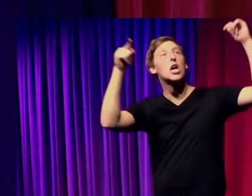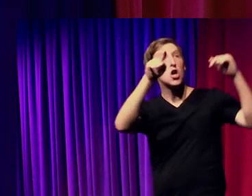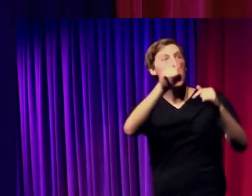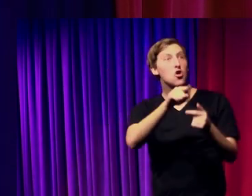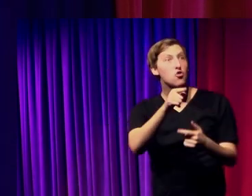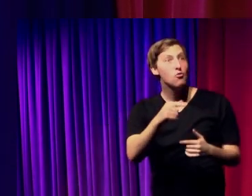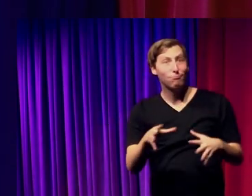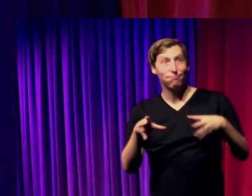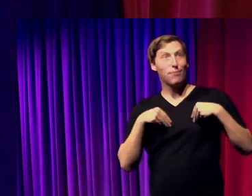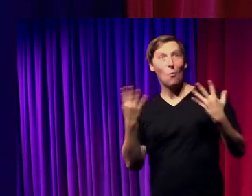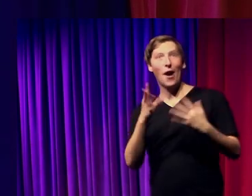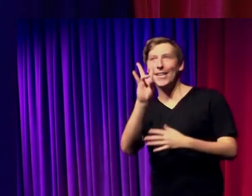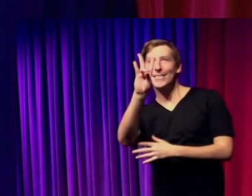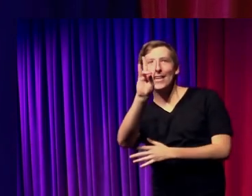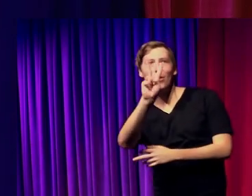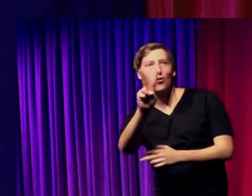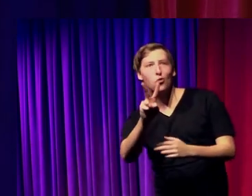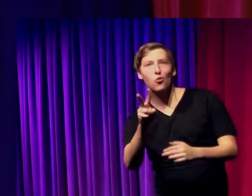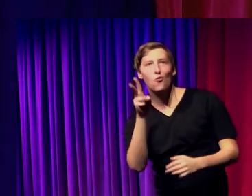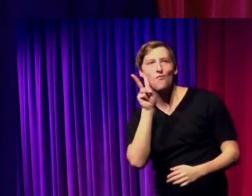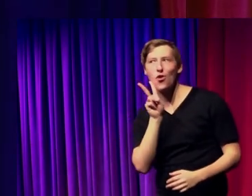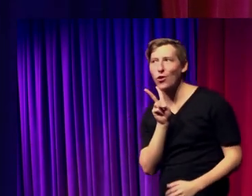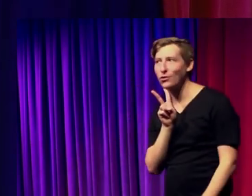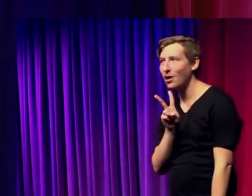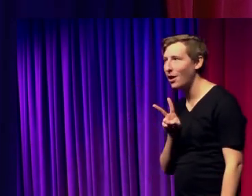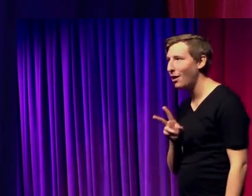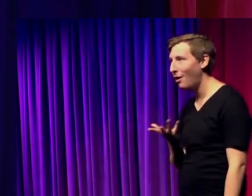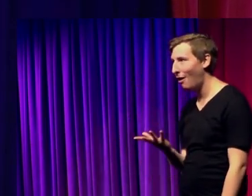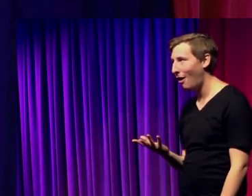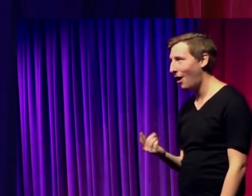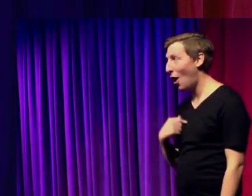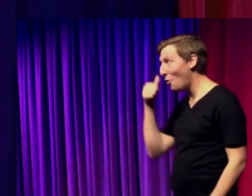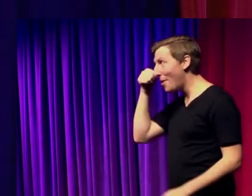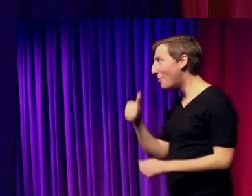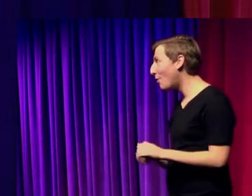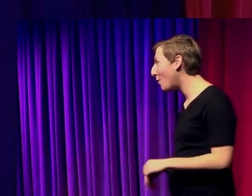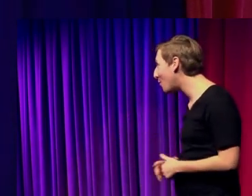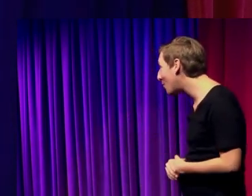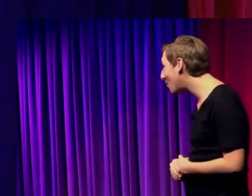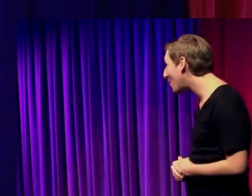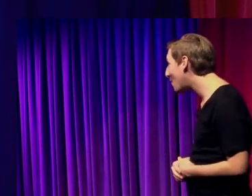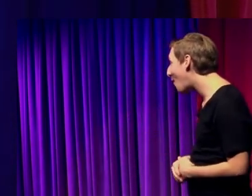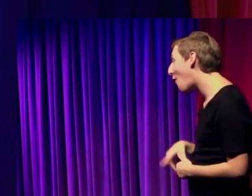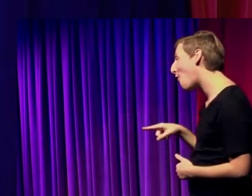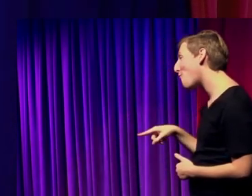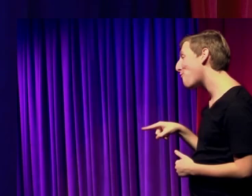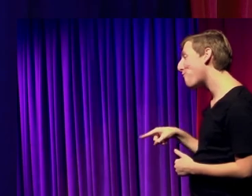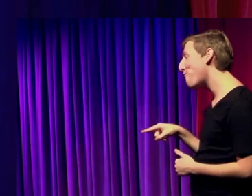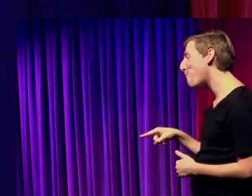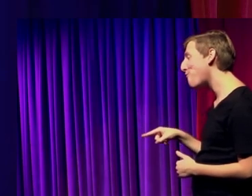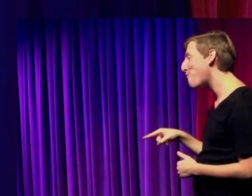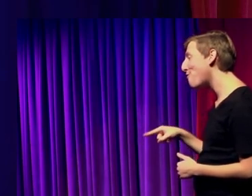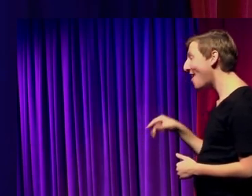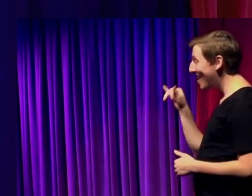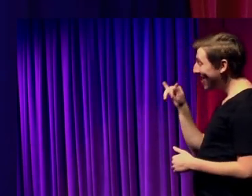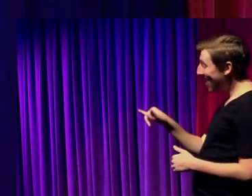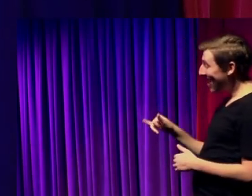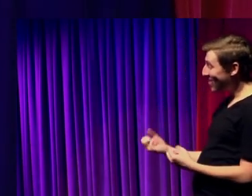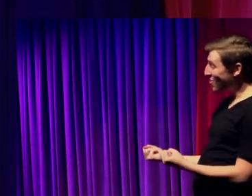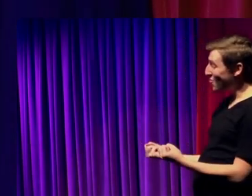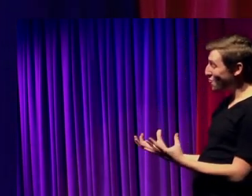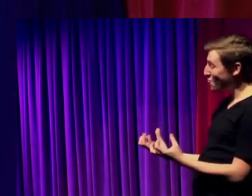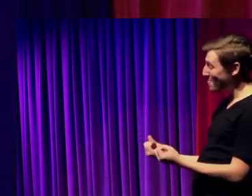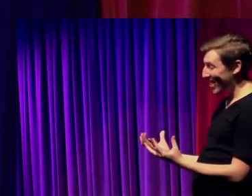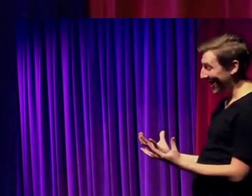72 virgins. Yeah. And I remember being like, I think that's too many.